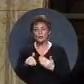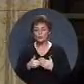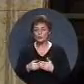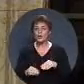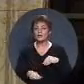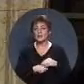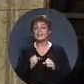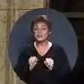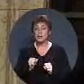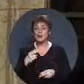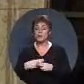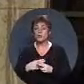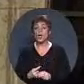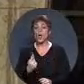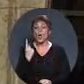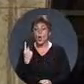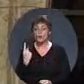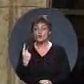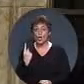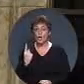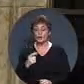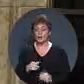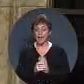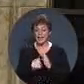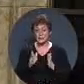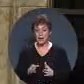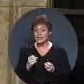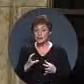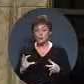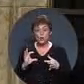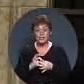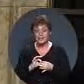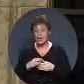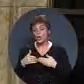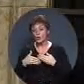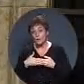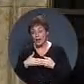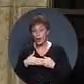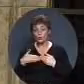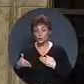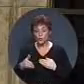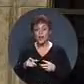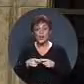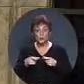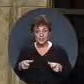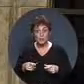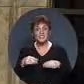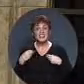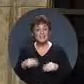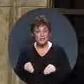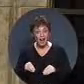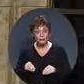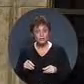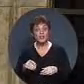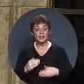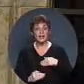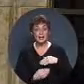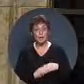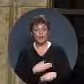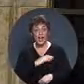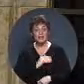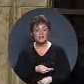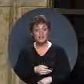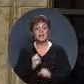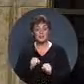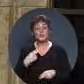that. Can he name one expert who is not somehow connected to the companies that make